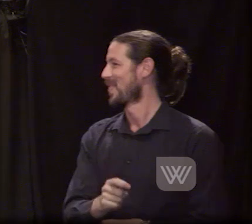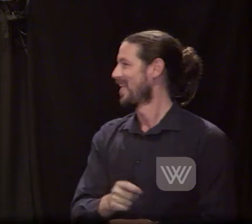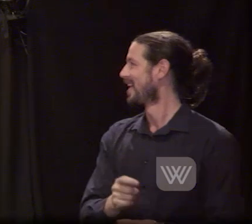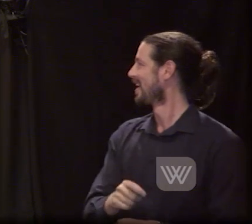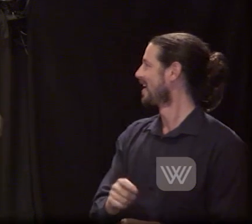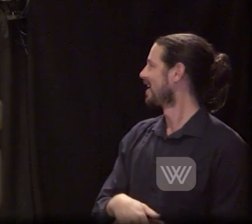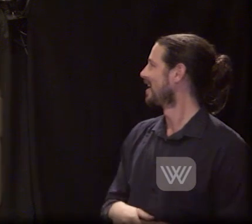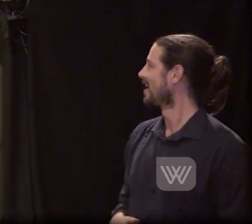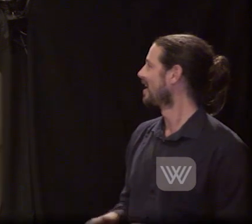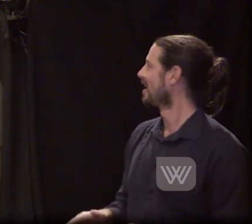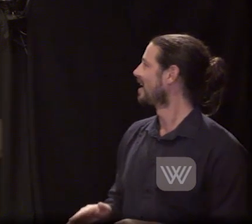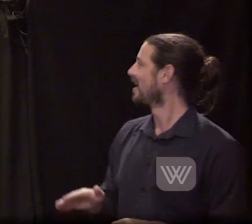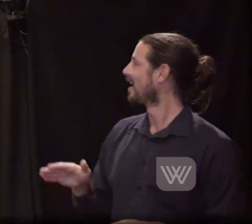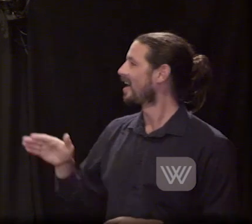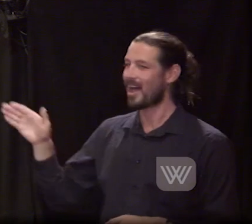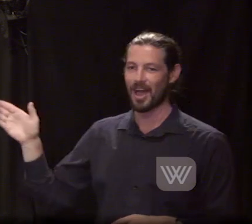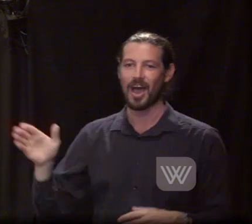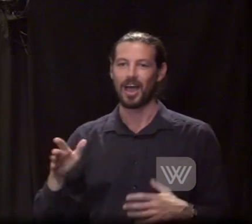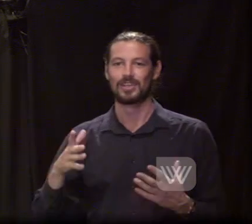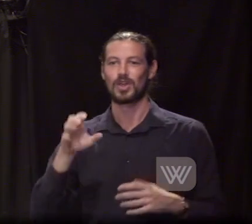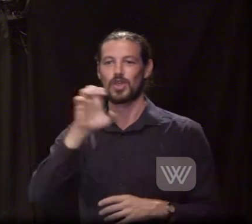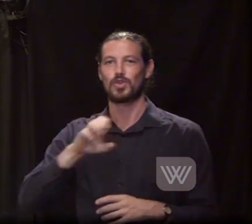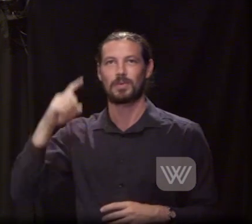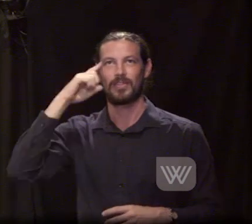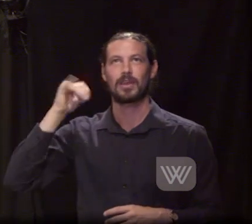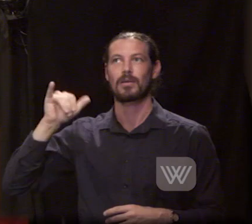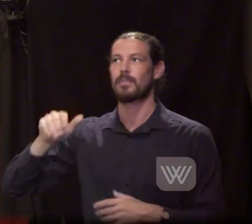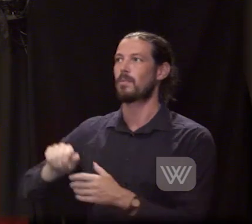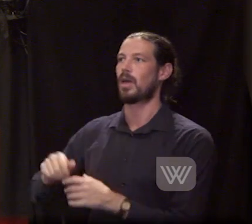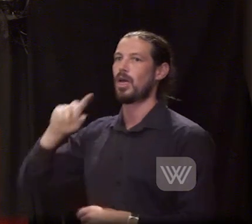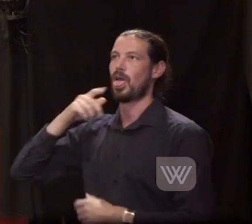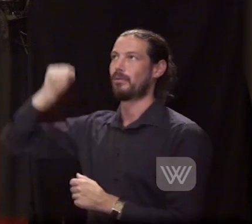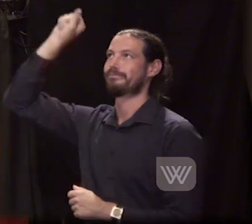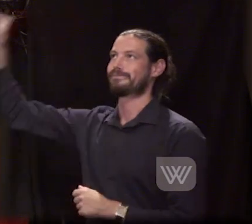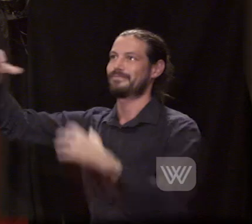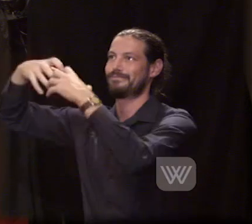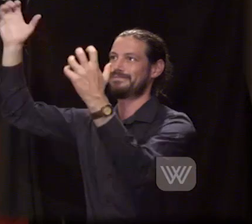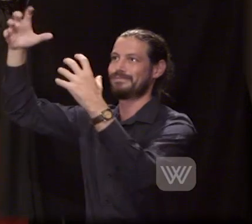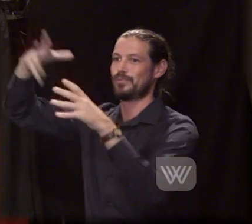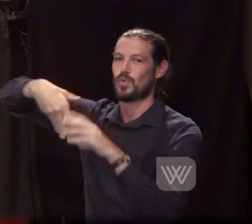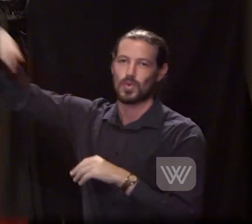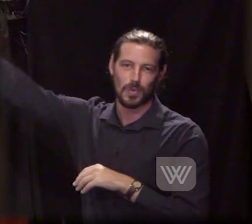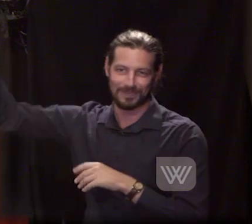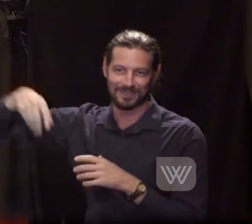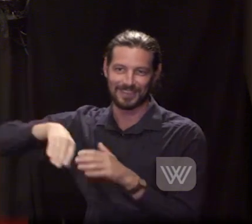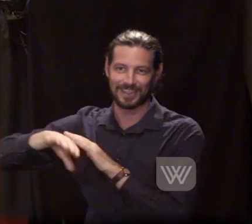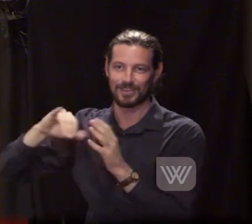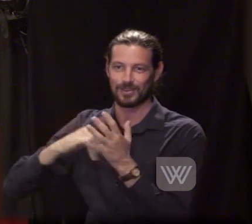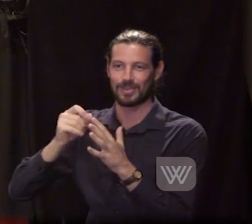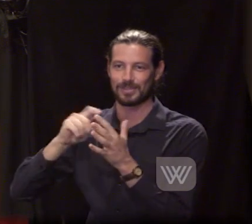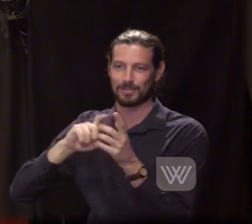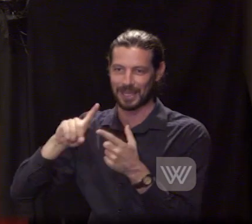They're just praying for the vacuum seal to go, and then just the deadening of space. Counting days down, yeah. Yeah. They had to be more assertive than we